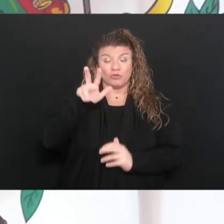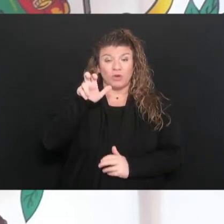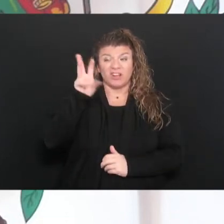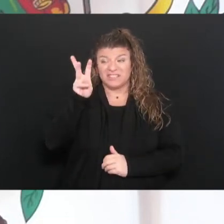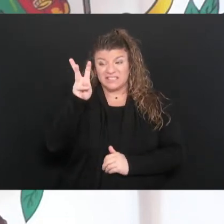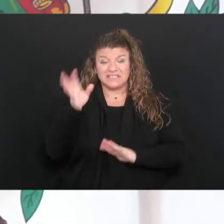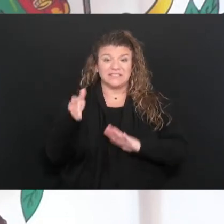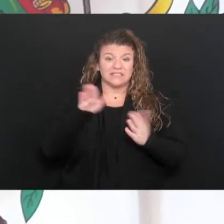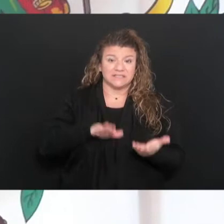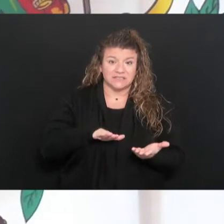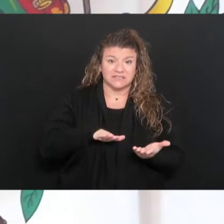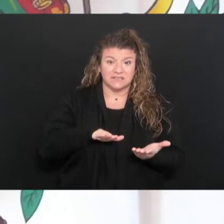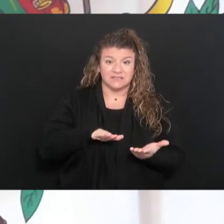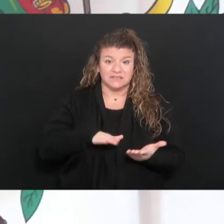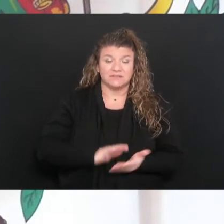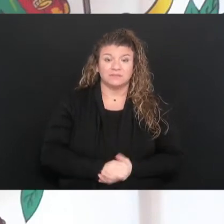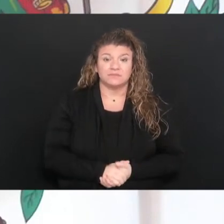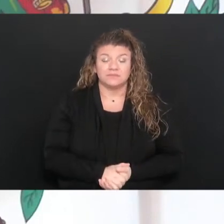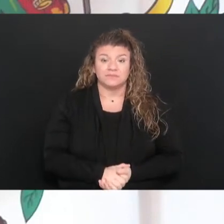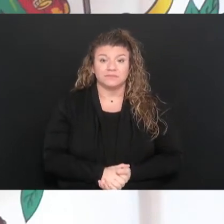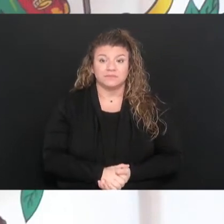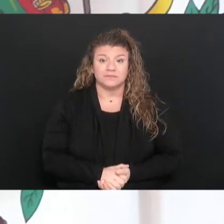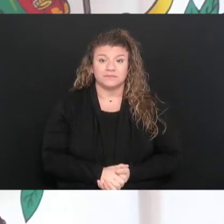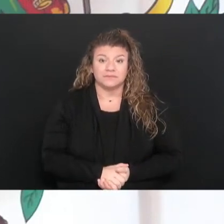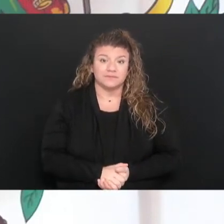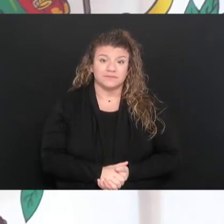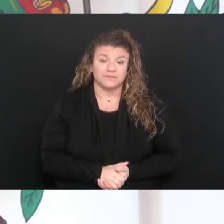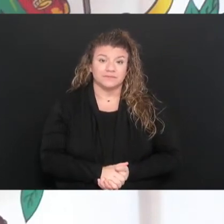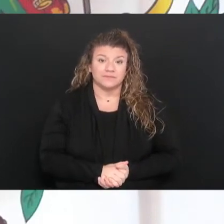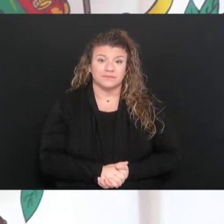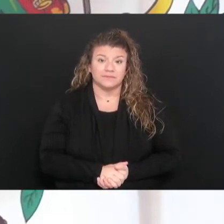4,316 deaths. But nevertheless,